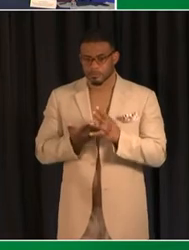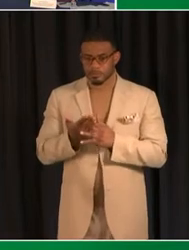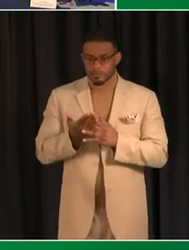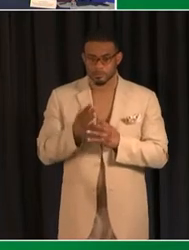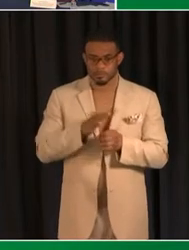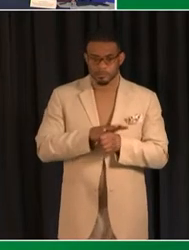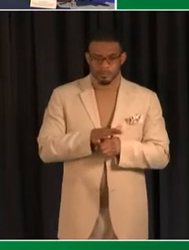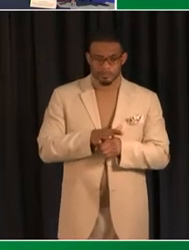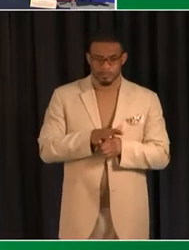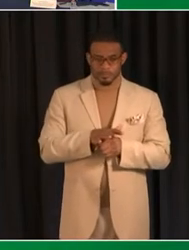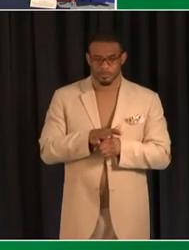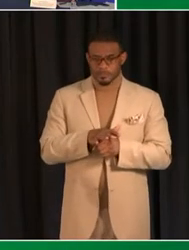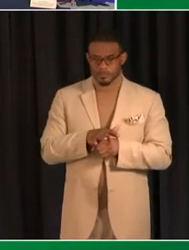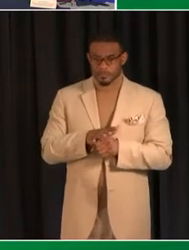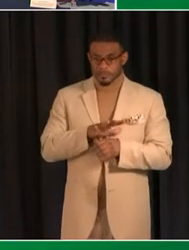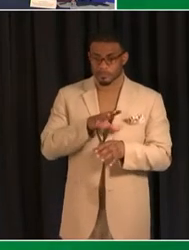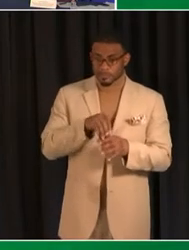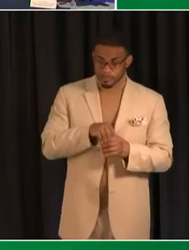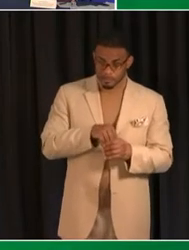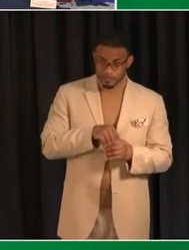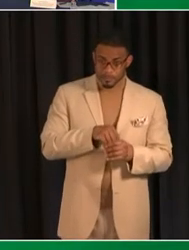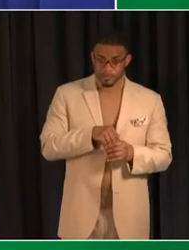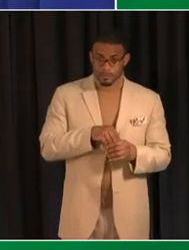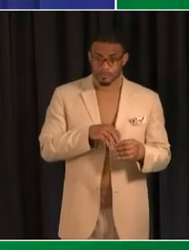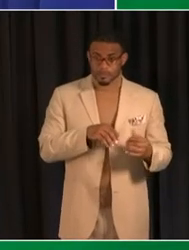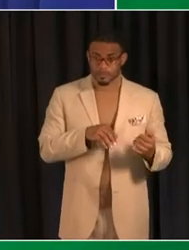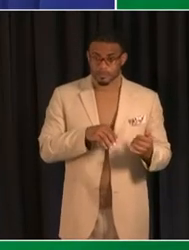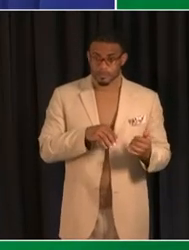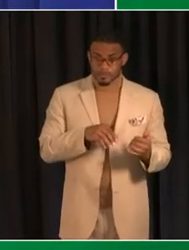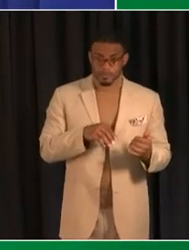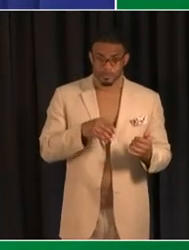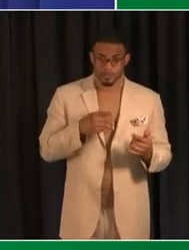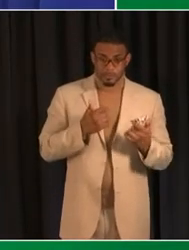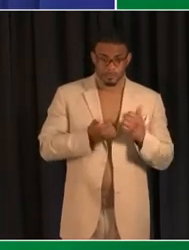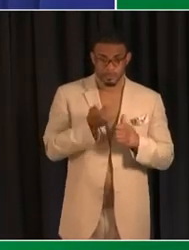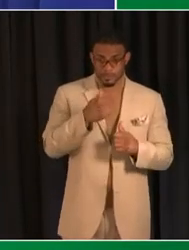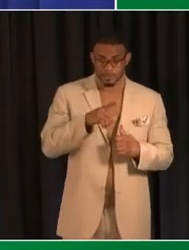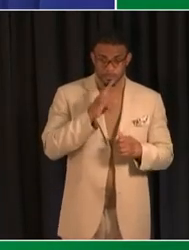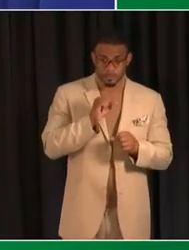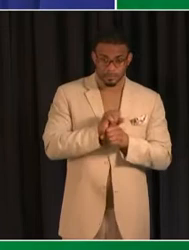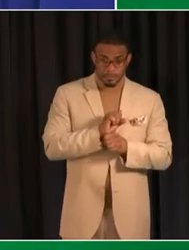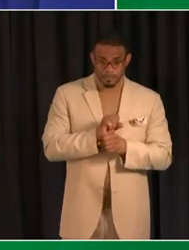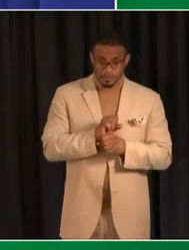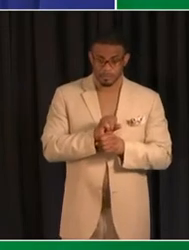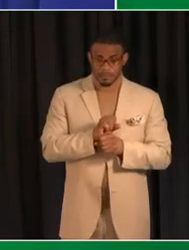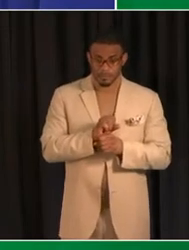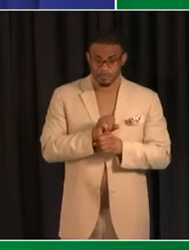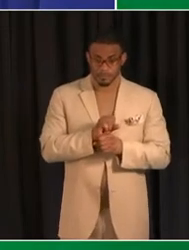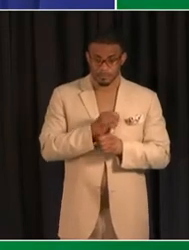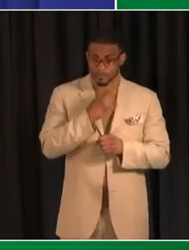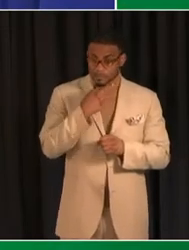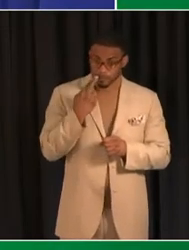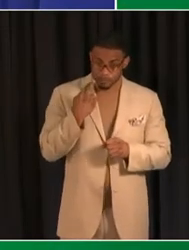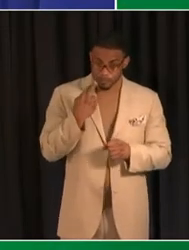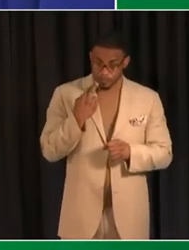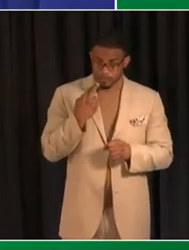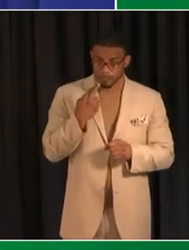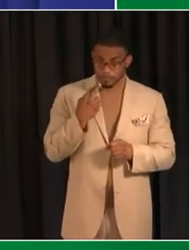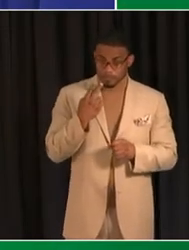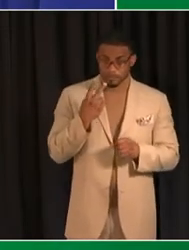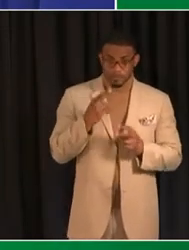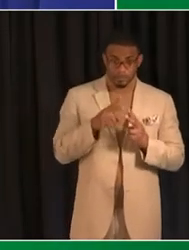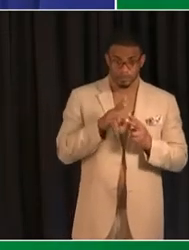get us through the pandemic, including, the great majority of those are actually